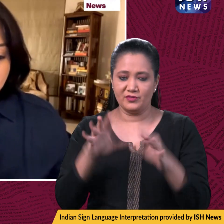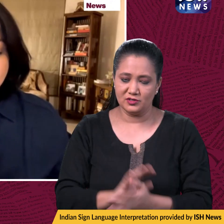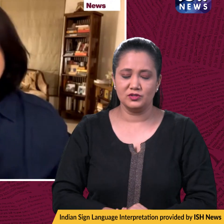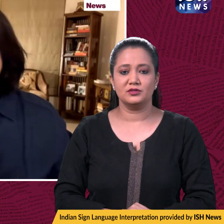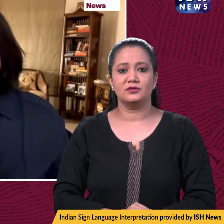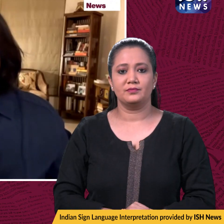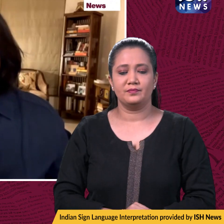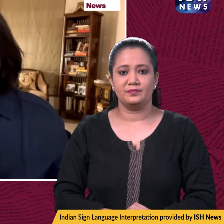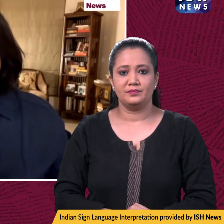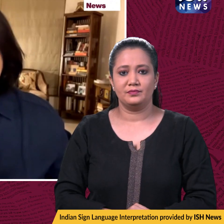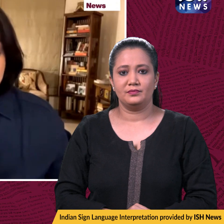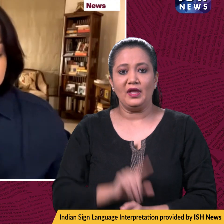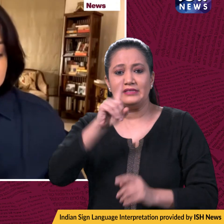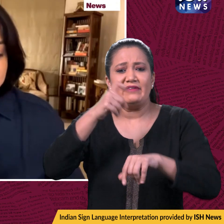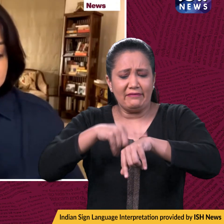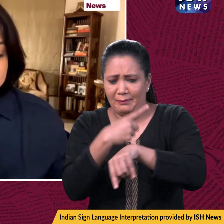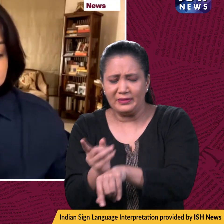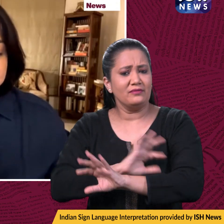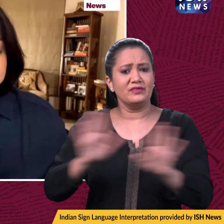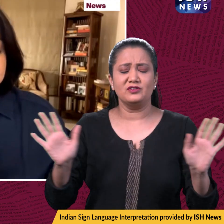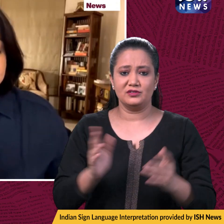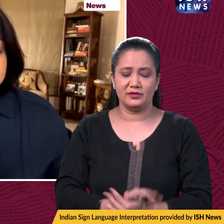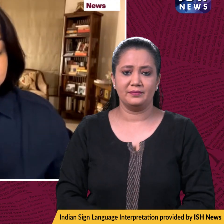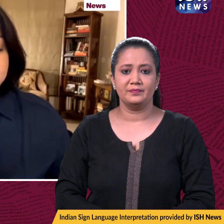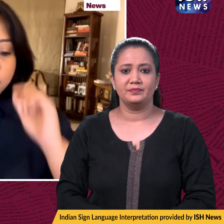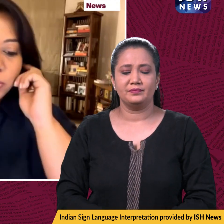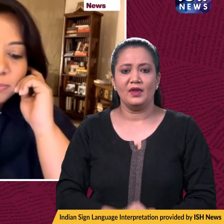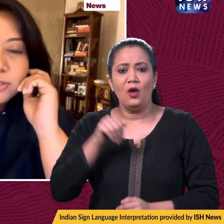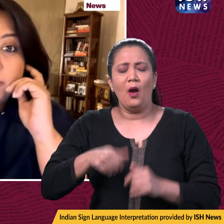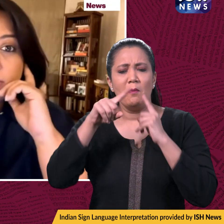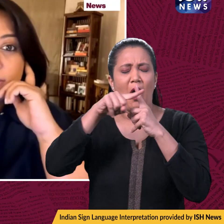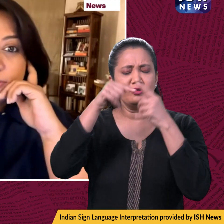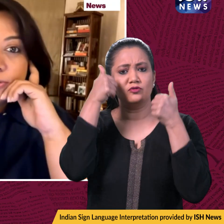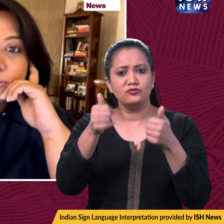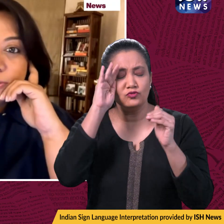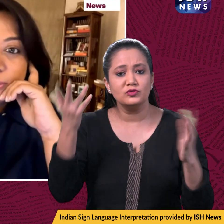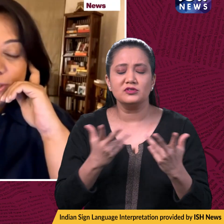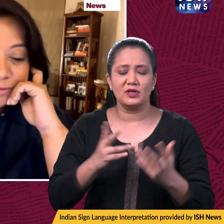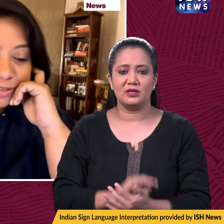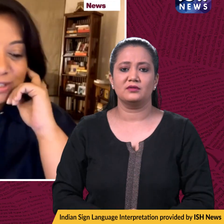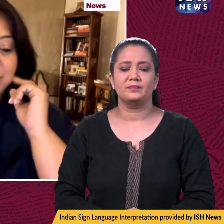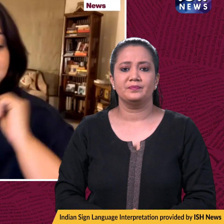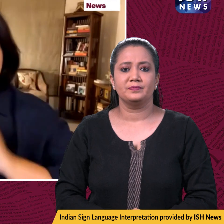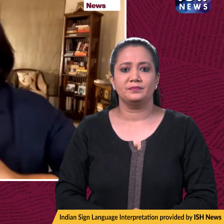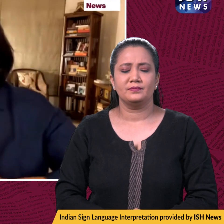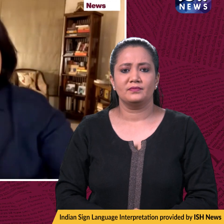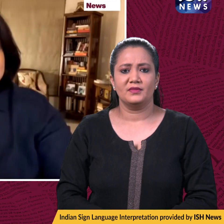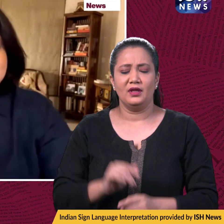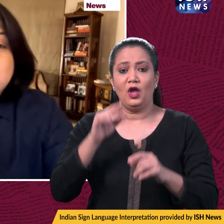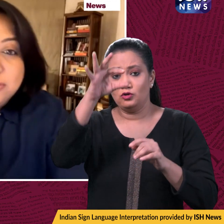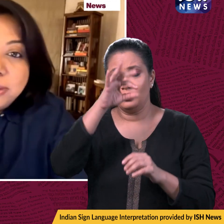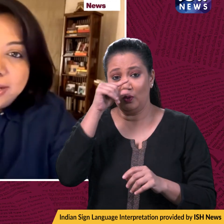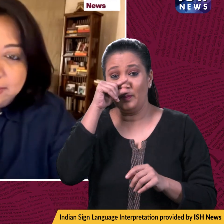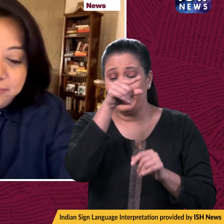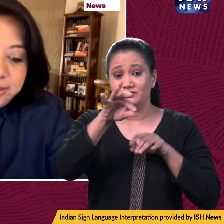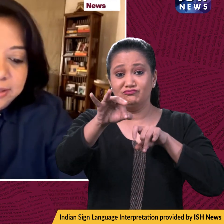counterpart from Hong Kong in 71 minutes. One piece of positive news before we leave you for today. The